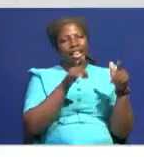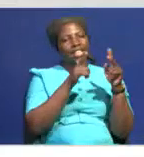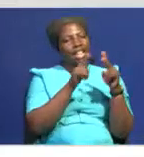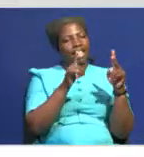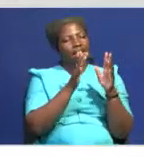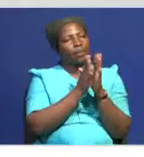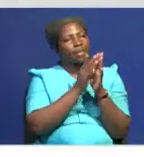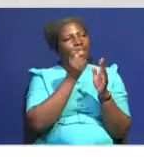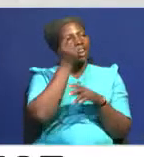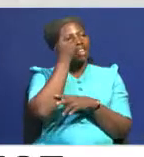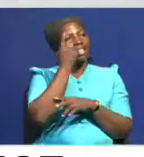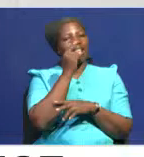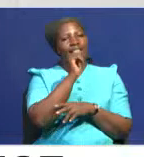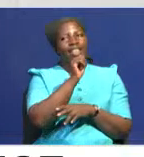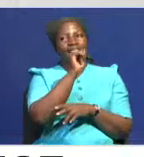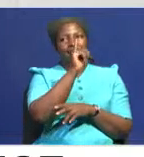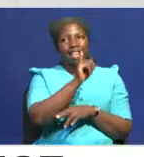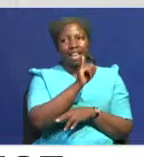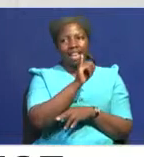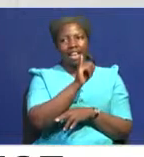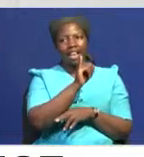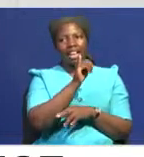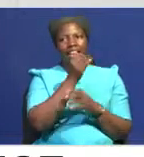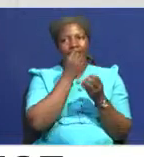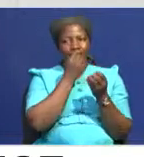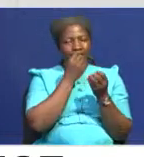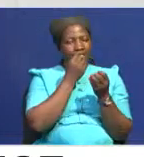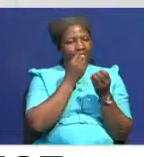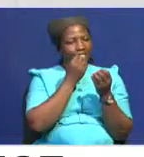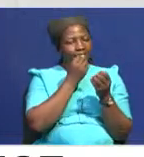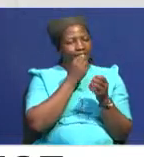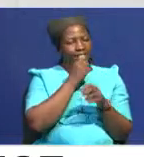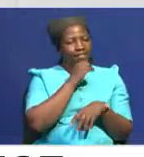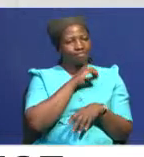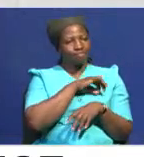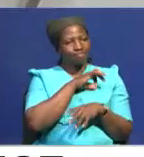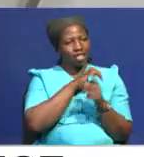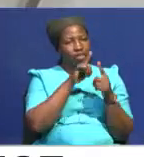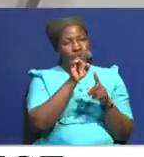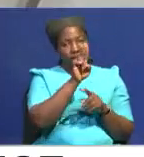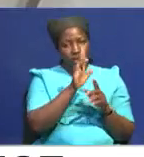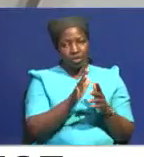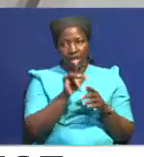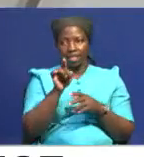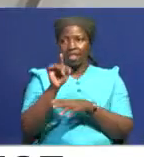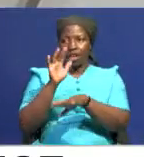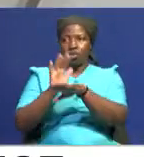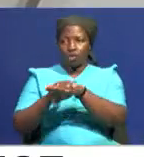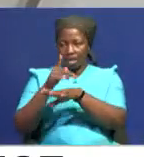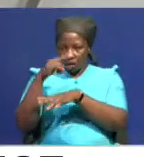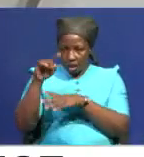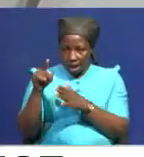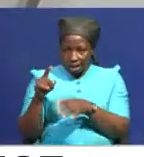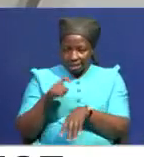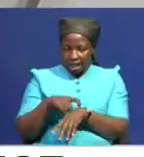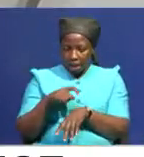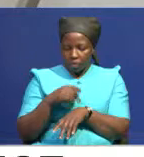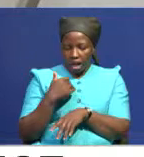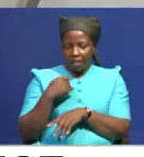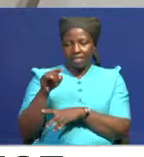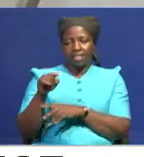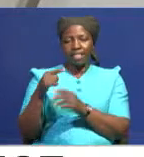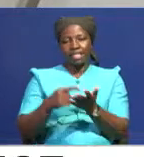of AI to consumers. To consumers. Okay. It's a good and opportune time we are actually having this